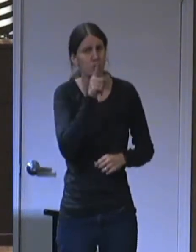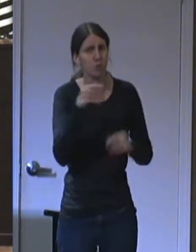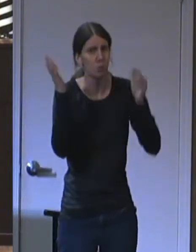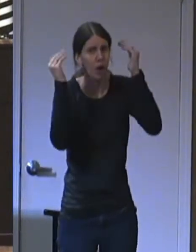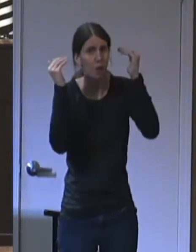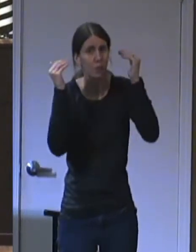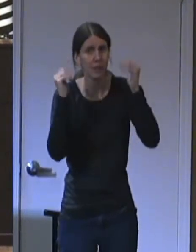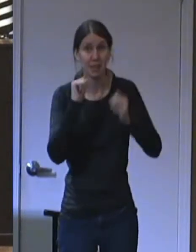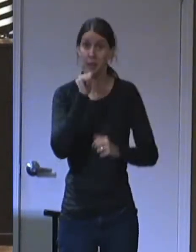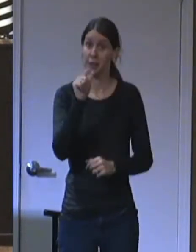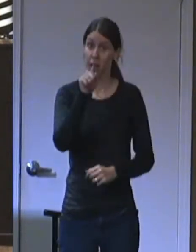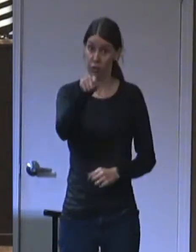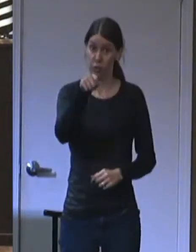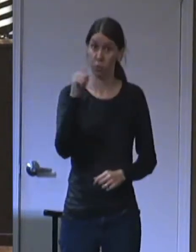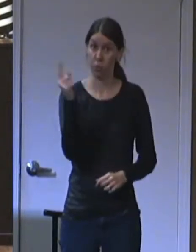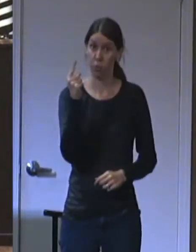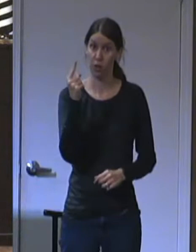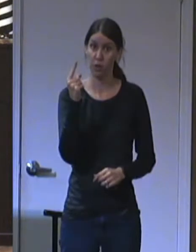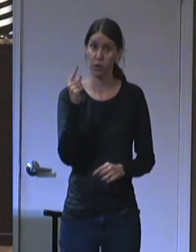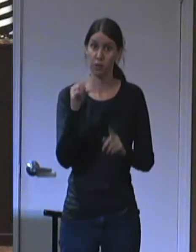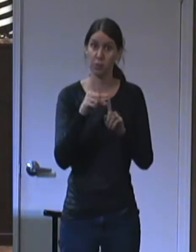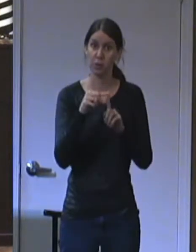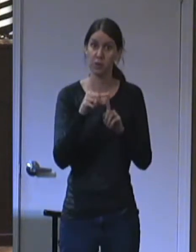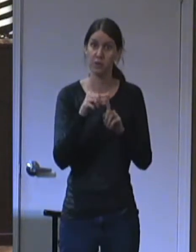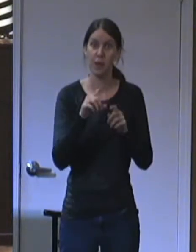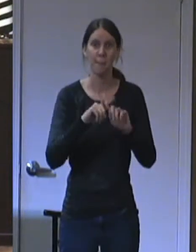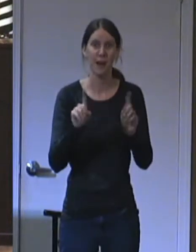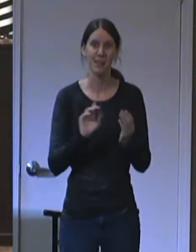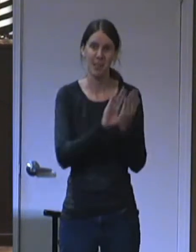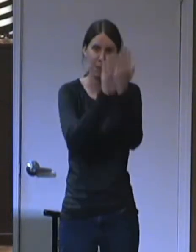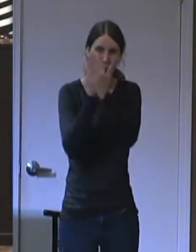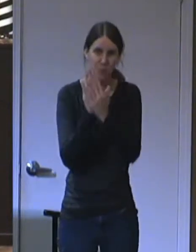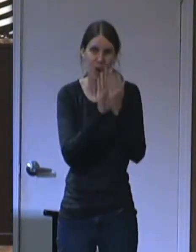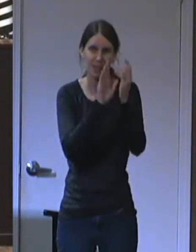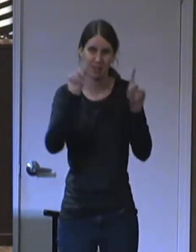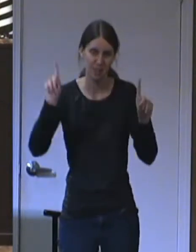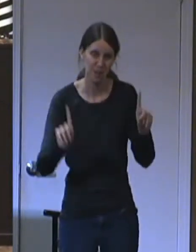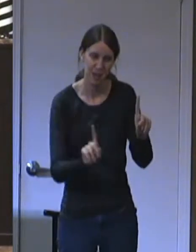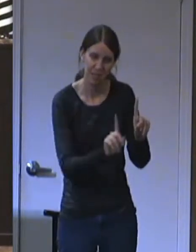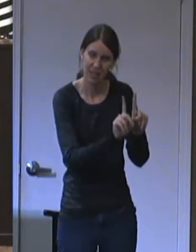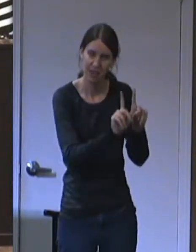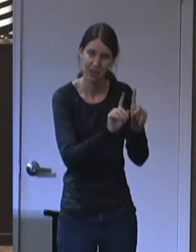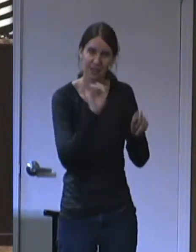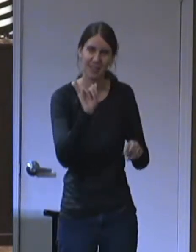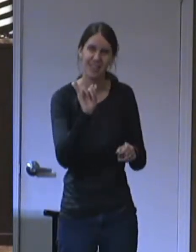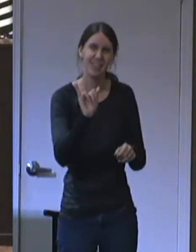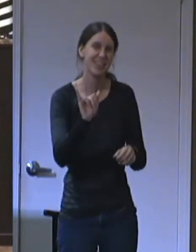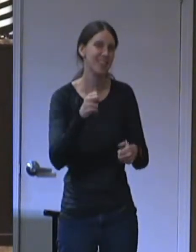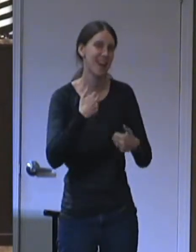not that you say so, but that your presence in their life makes a difference.